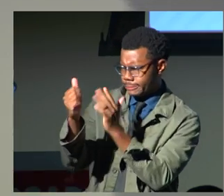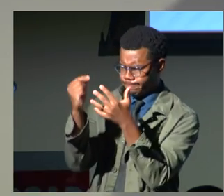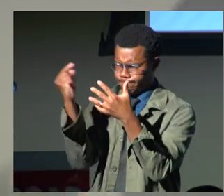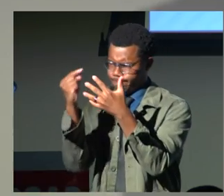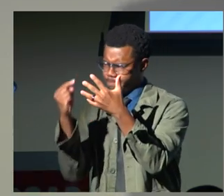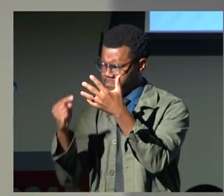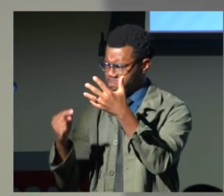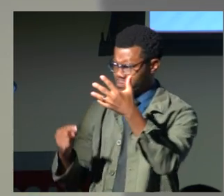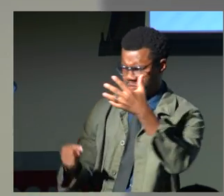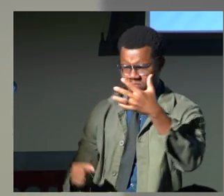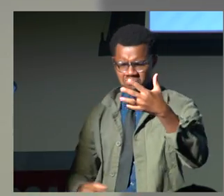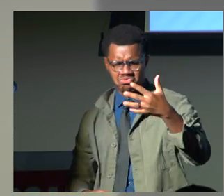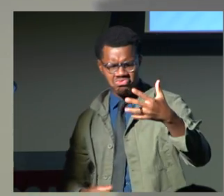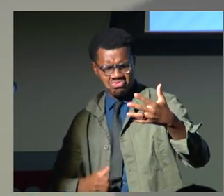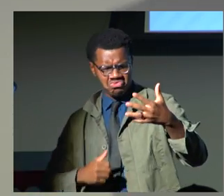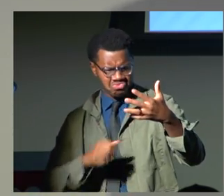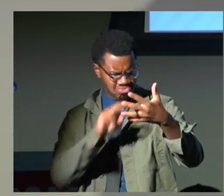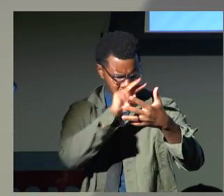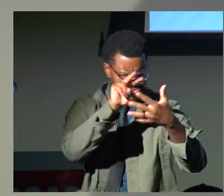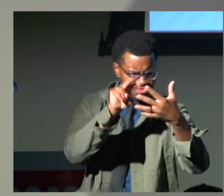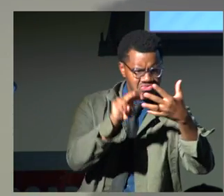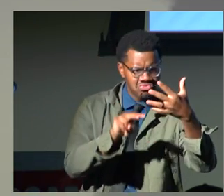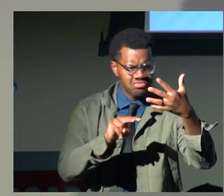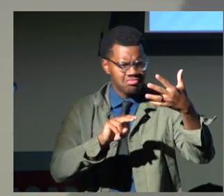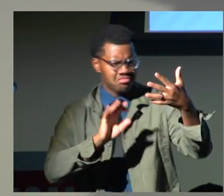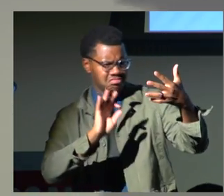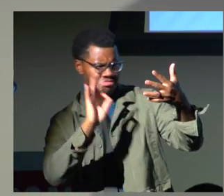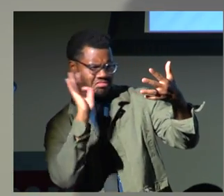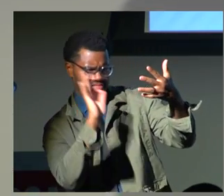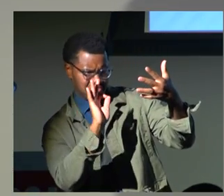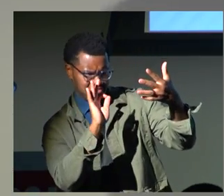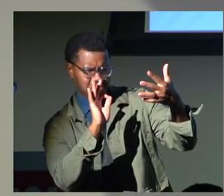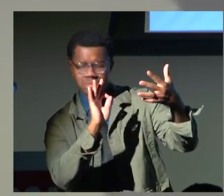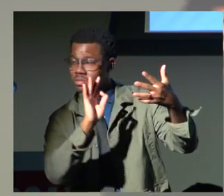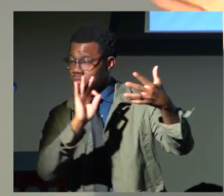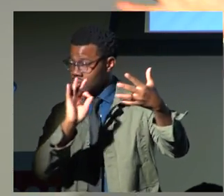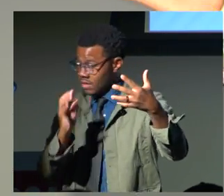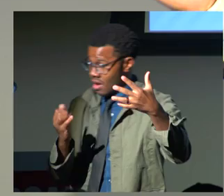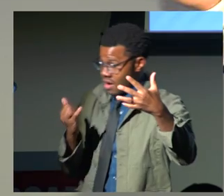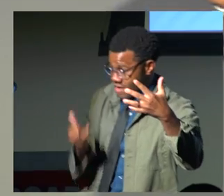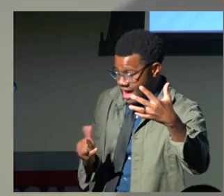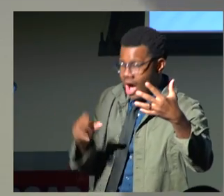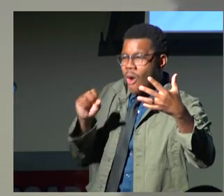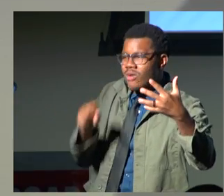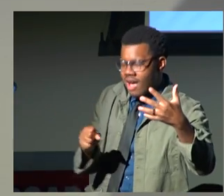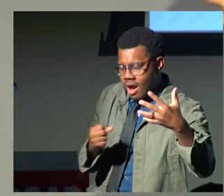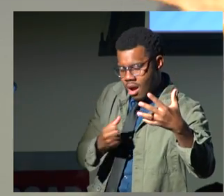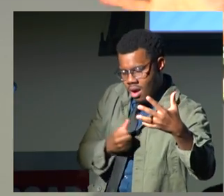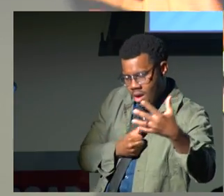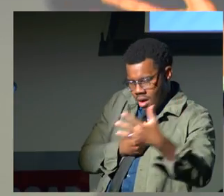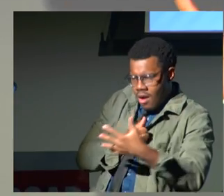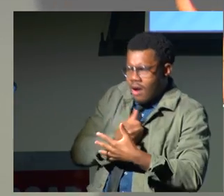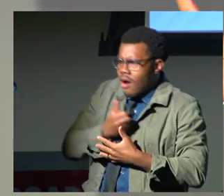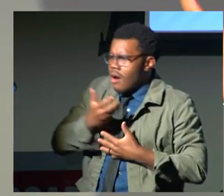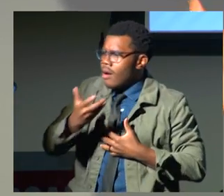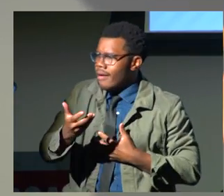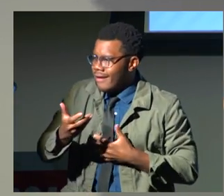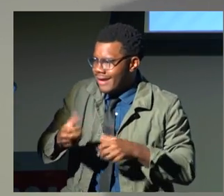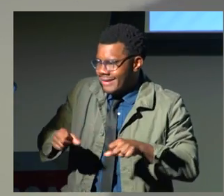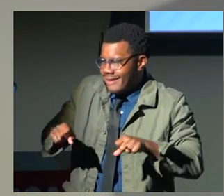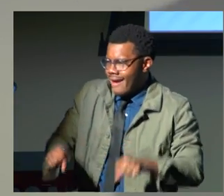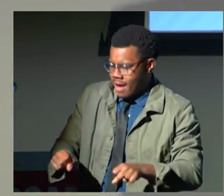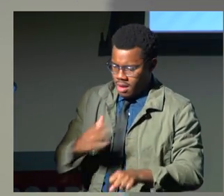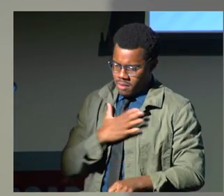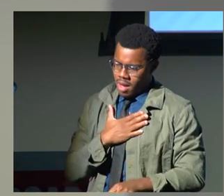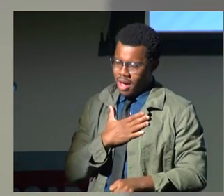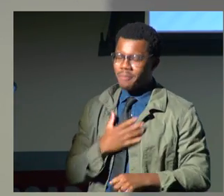so proficient that then that will allow for the expression yes. of who you are. Yes. You know,